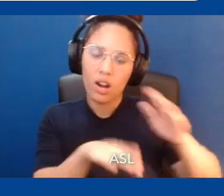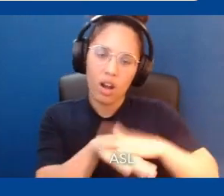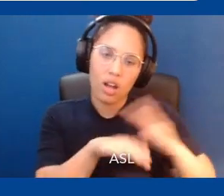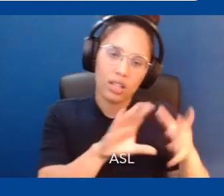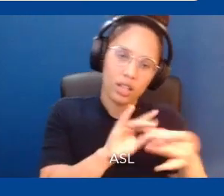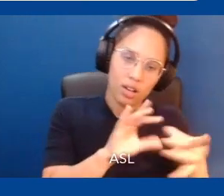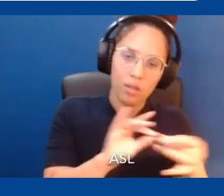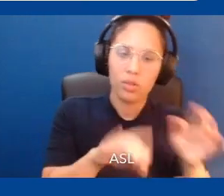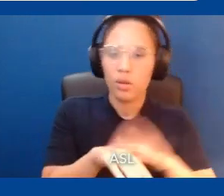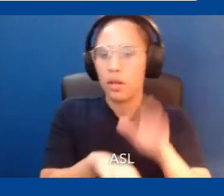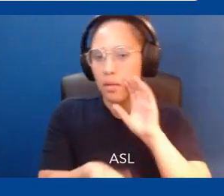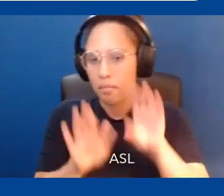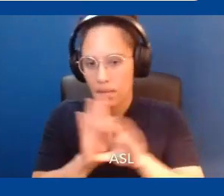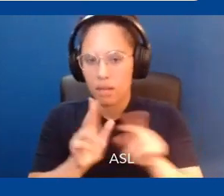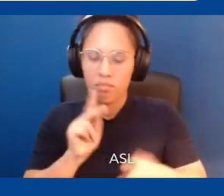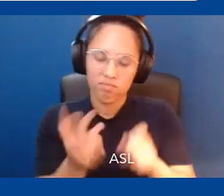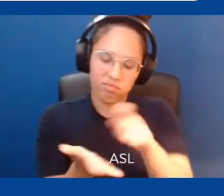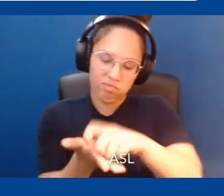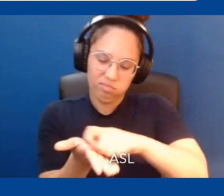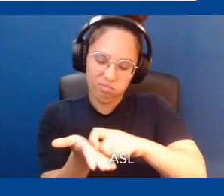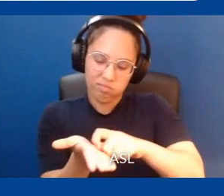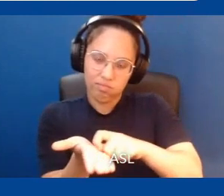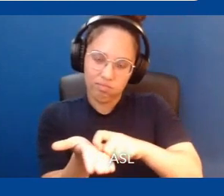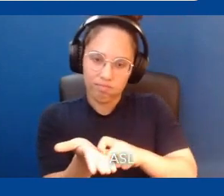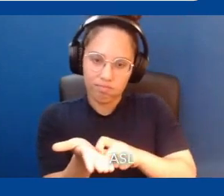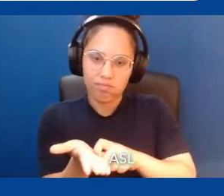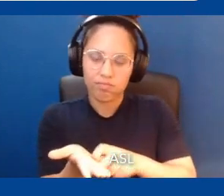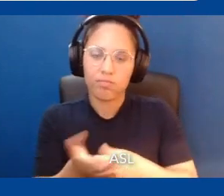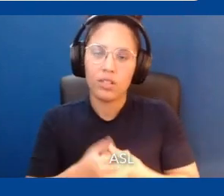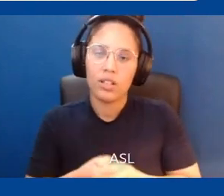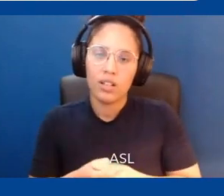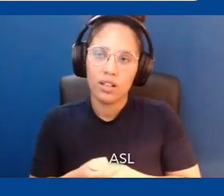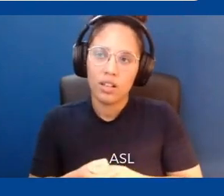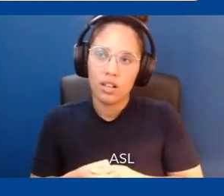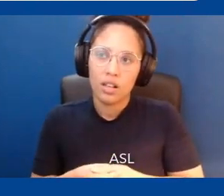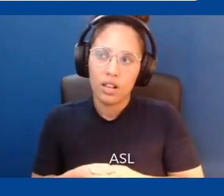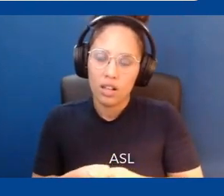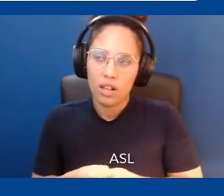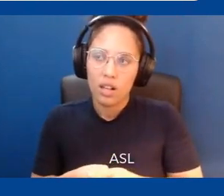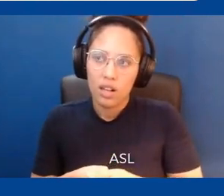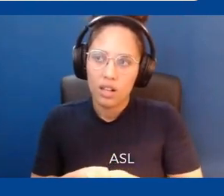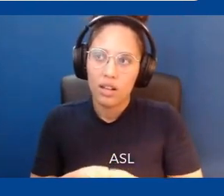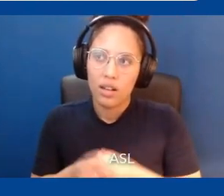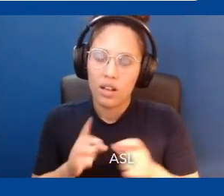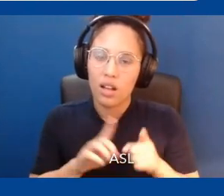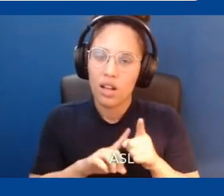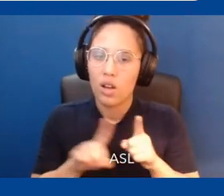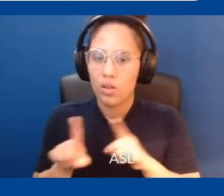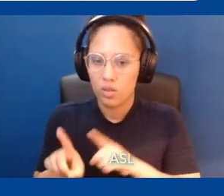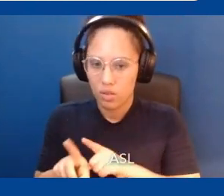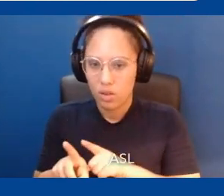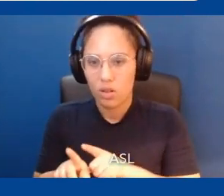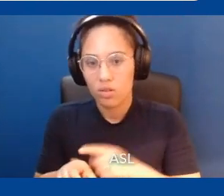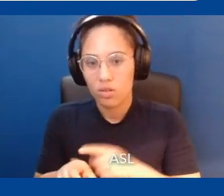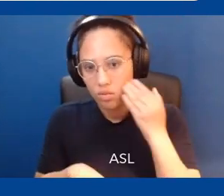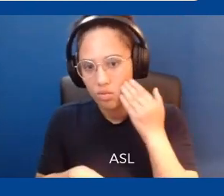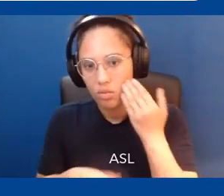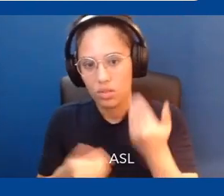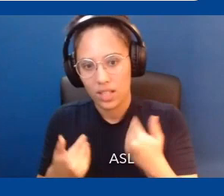And also one of the issues is that, of course, like the violence of a police